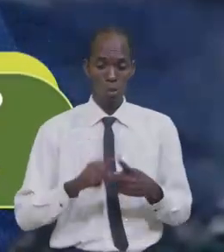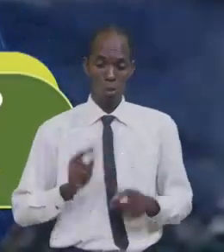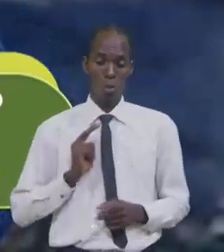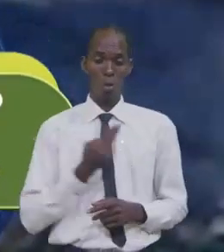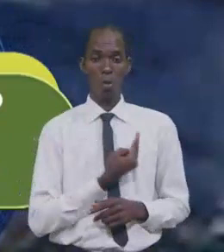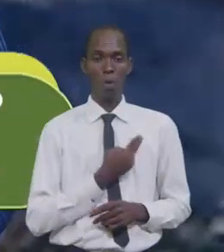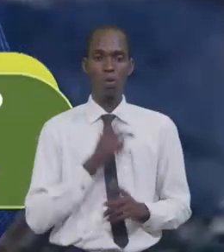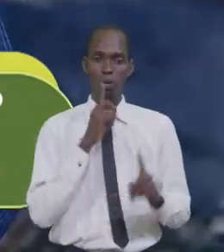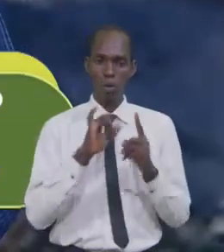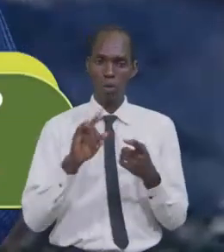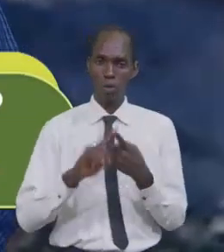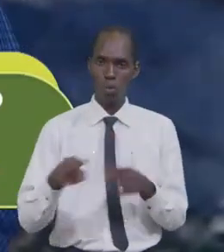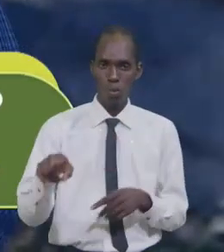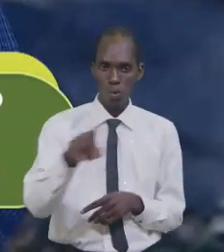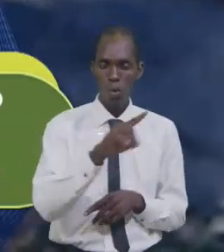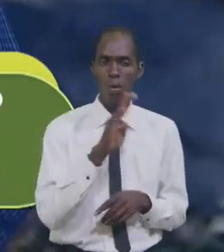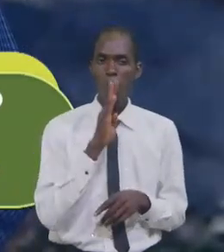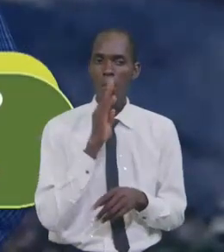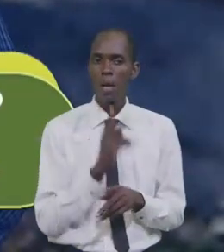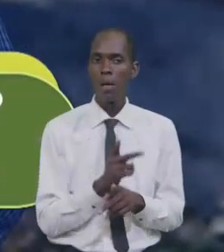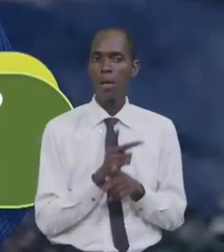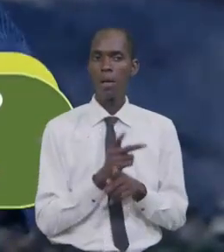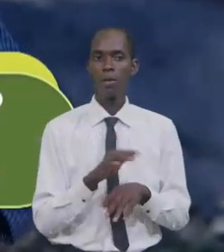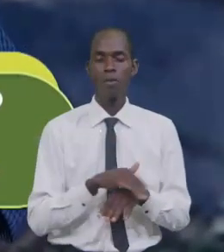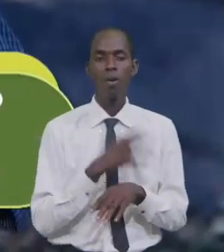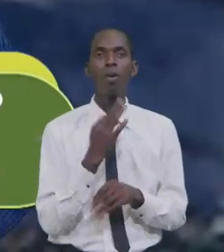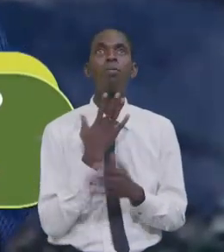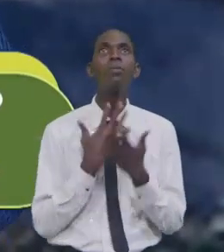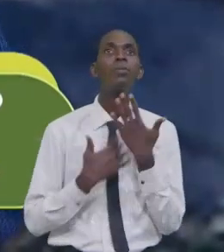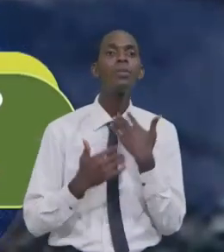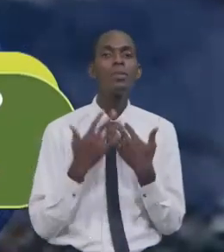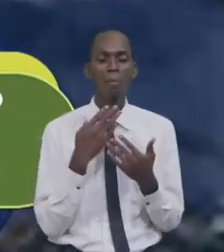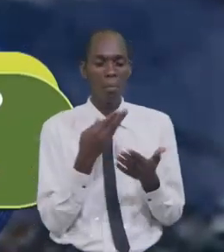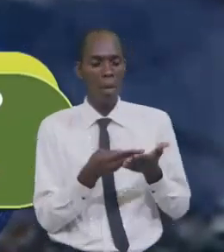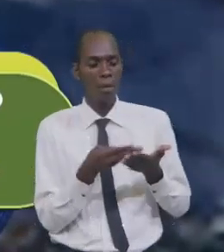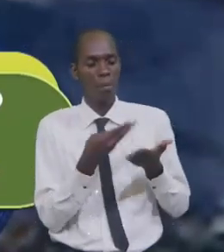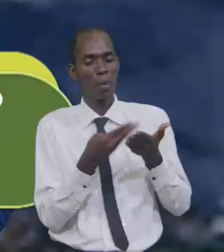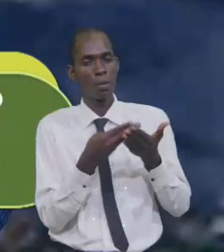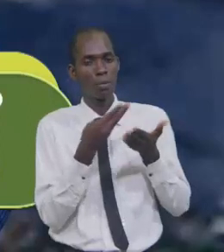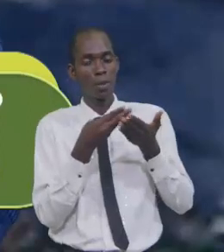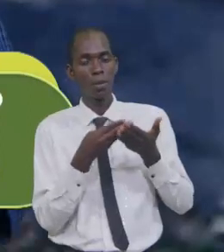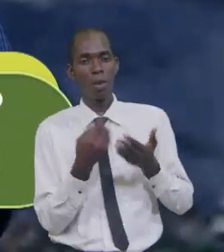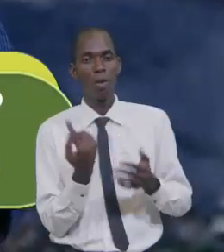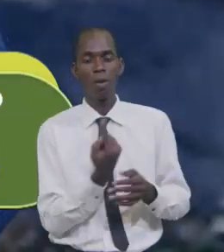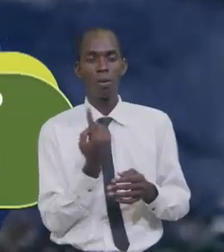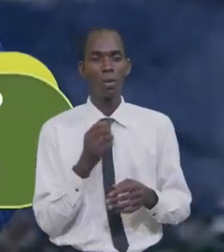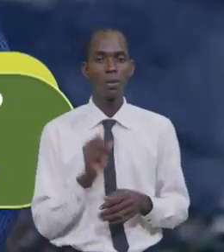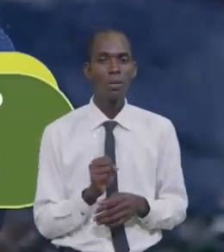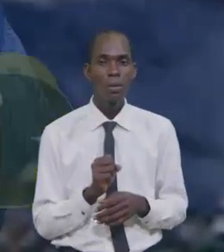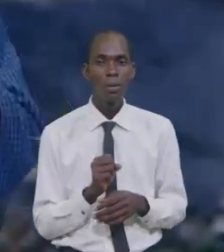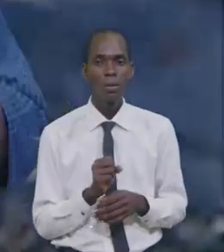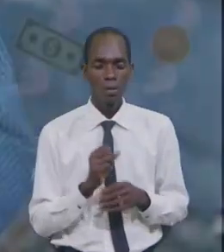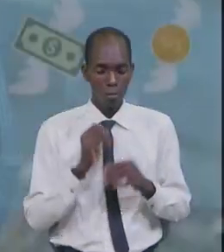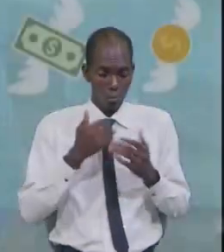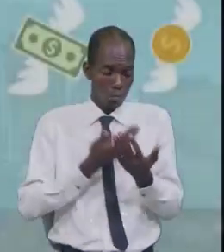you, beware of covetousness, money. Wake up in the